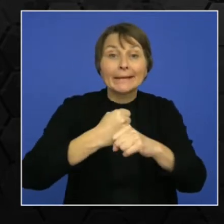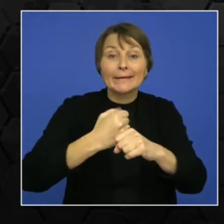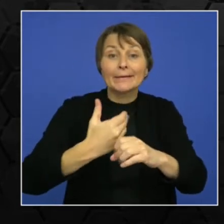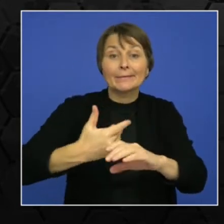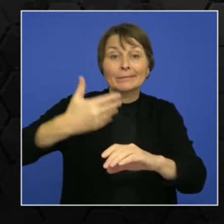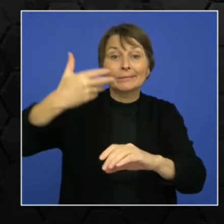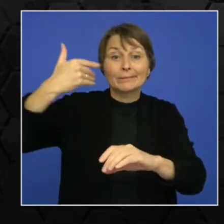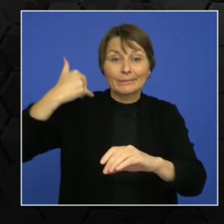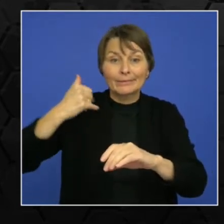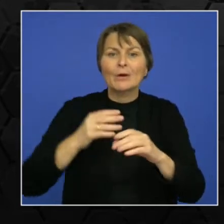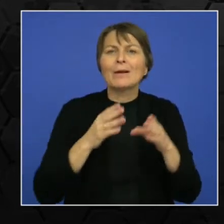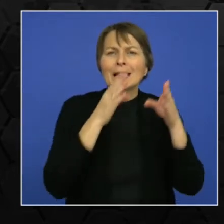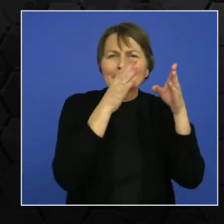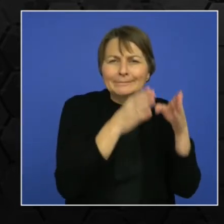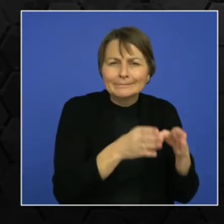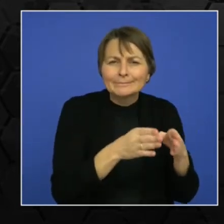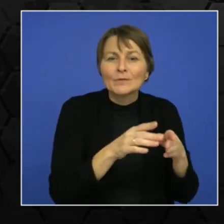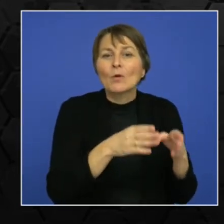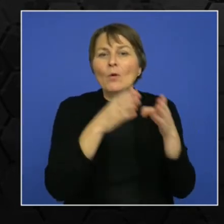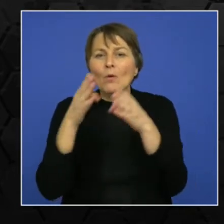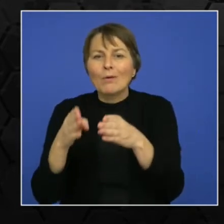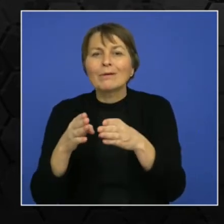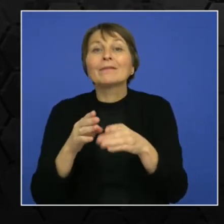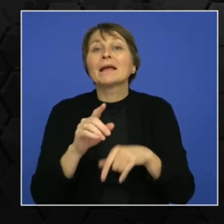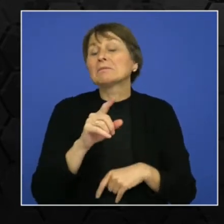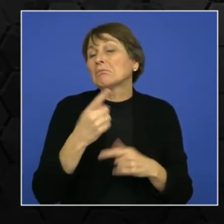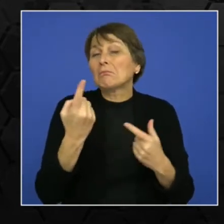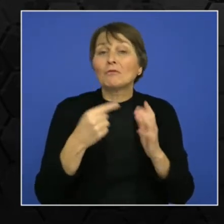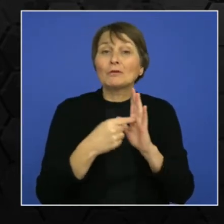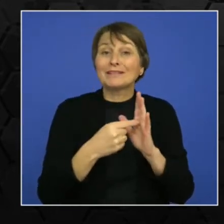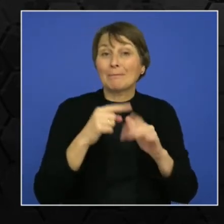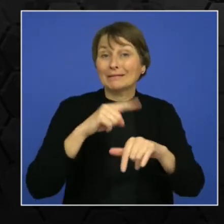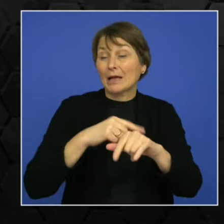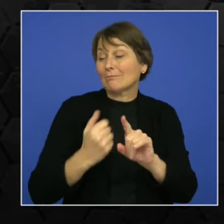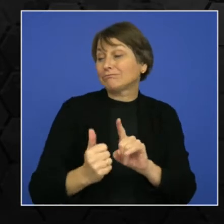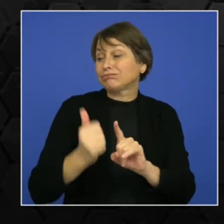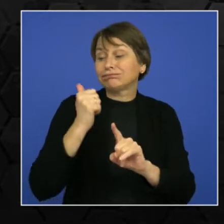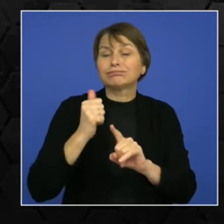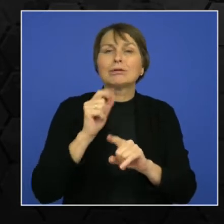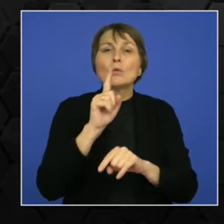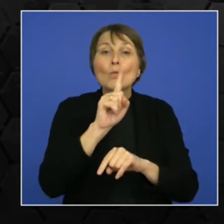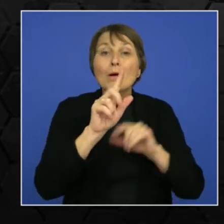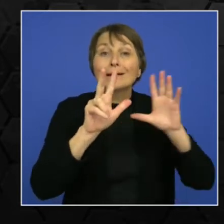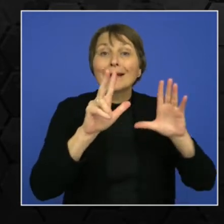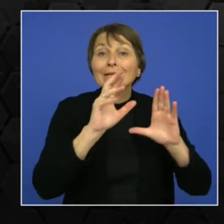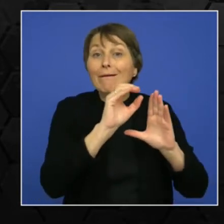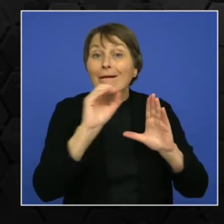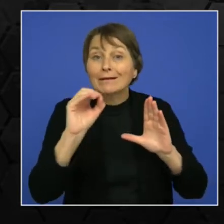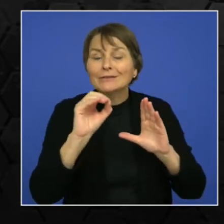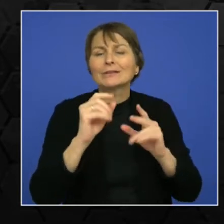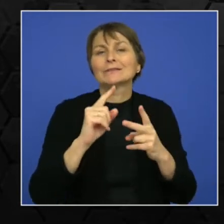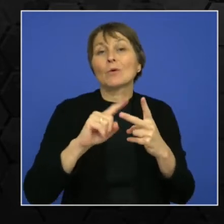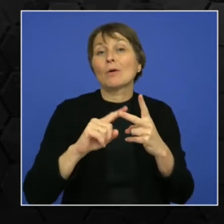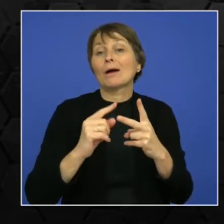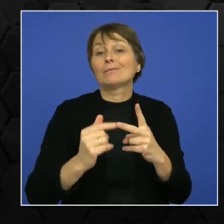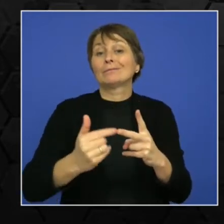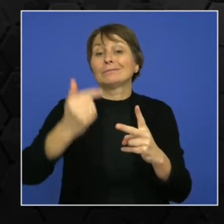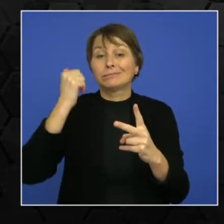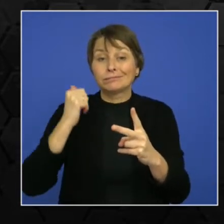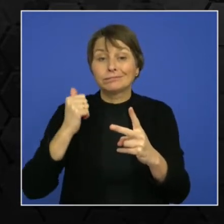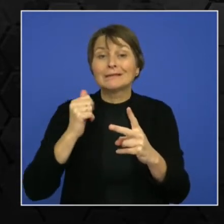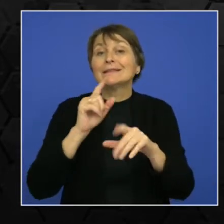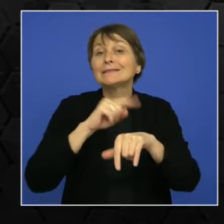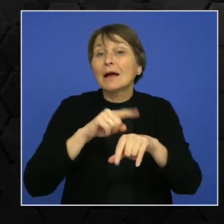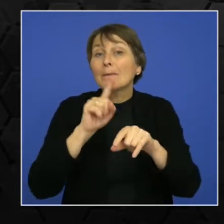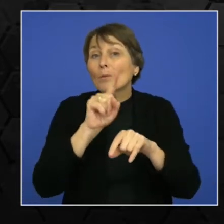so it comes under 1800. So it was mentioned as 1. So this is a kind of alternative that you can use for one-hot encoding. That is